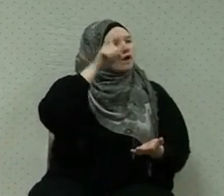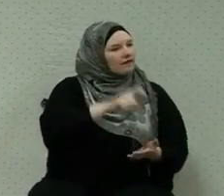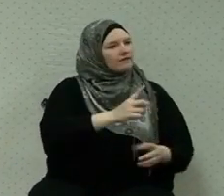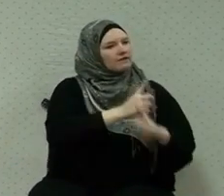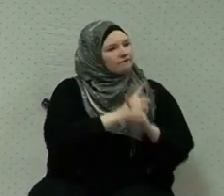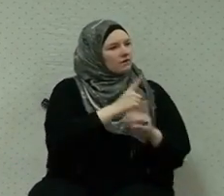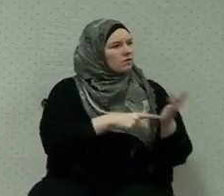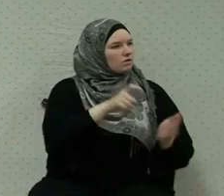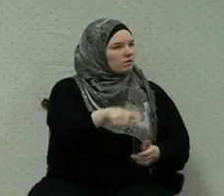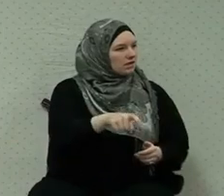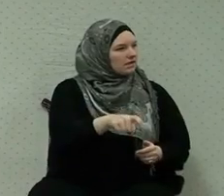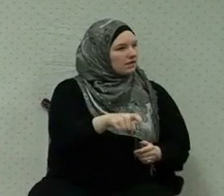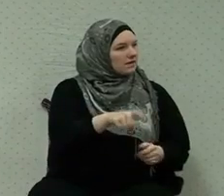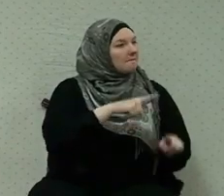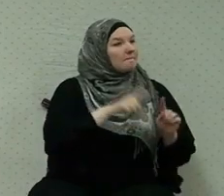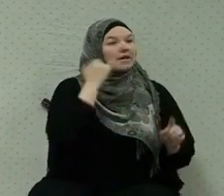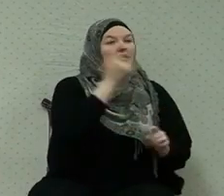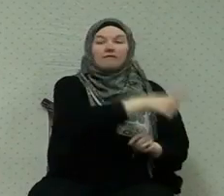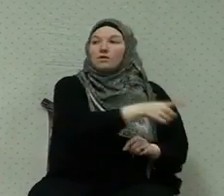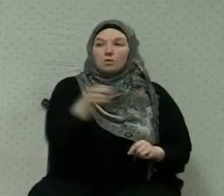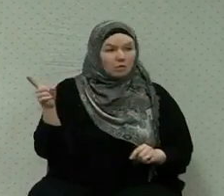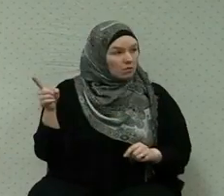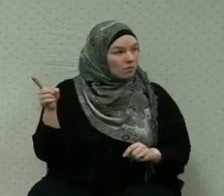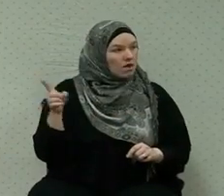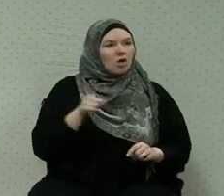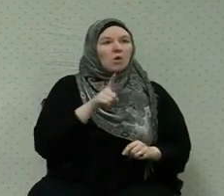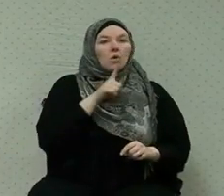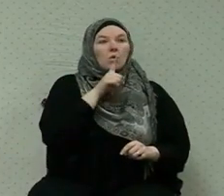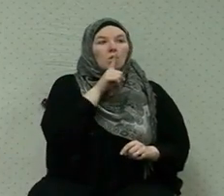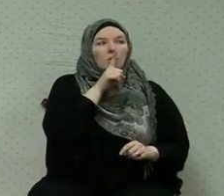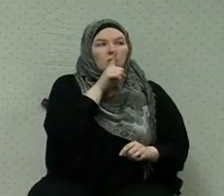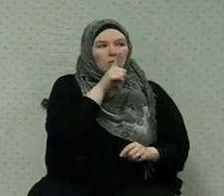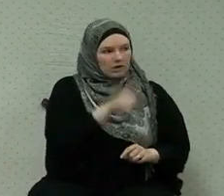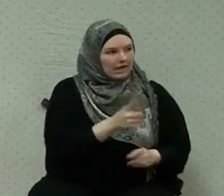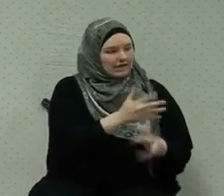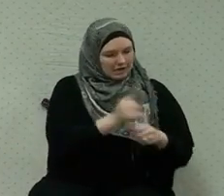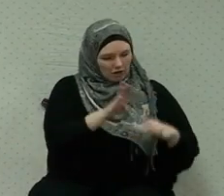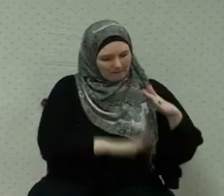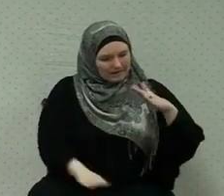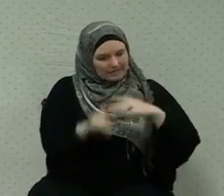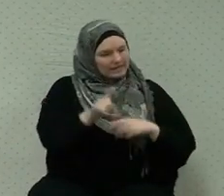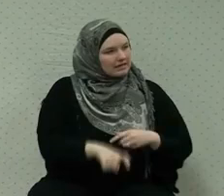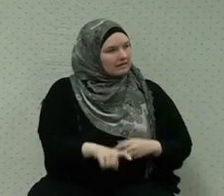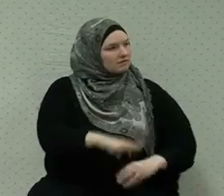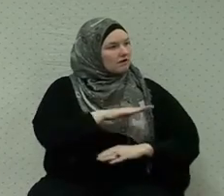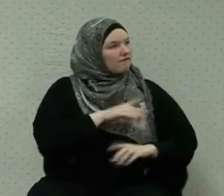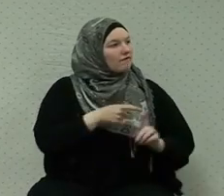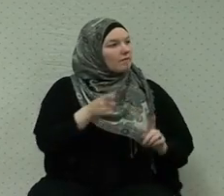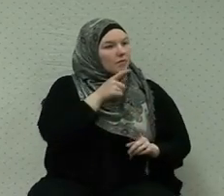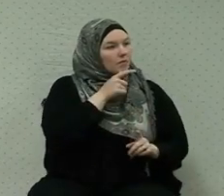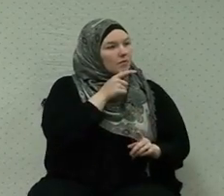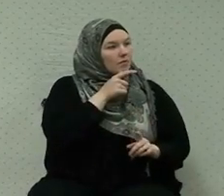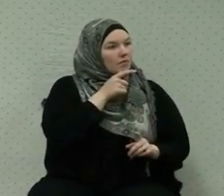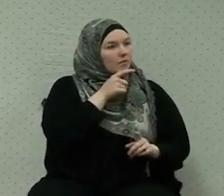it. But if you relegate even your basic needs, the freedom to